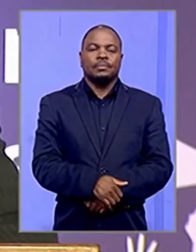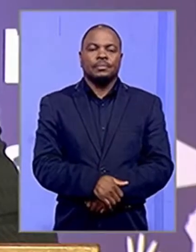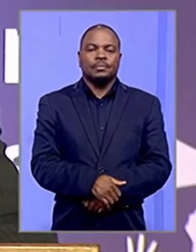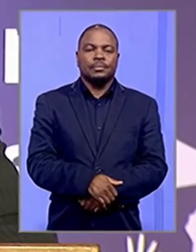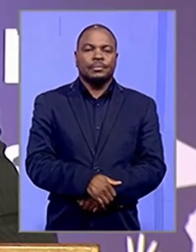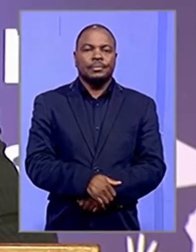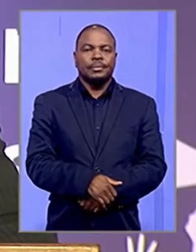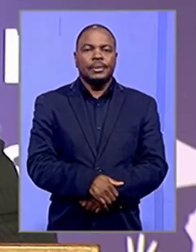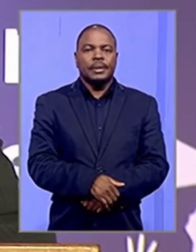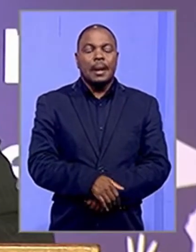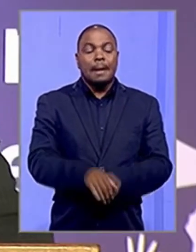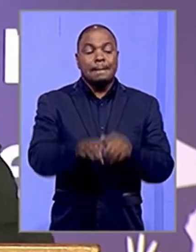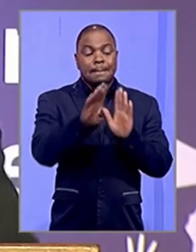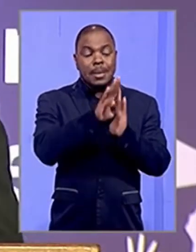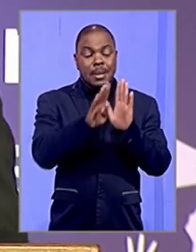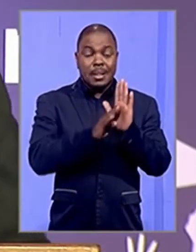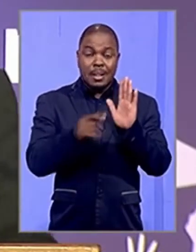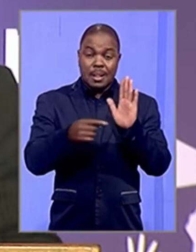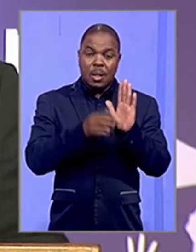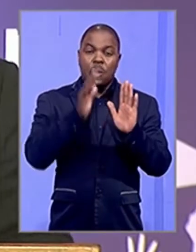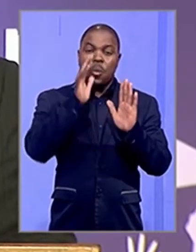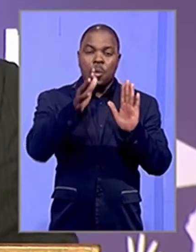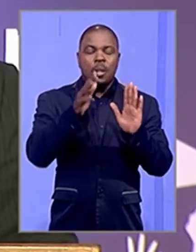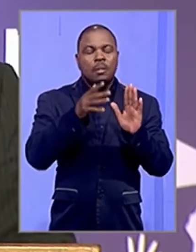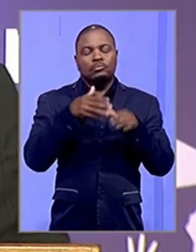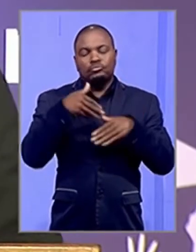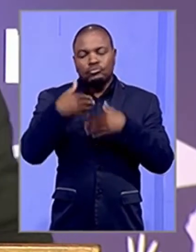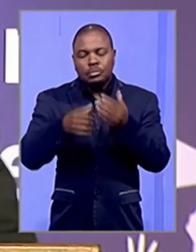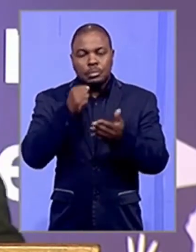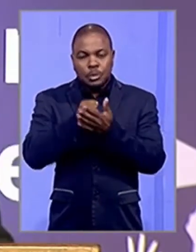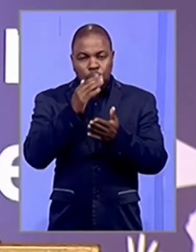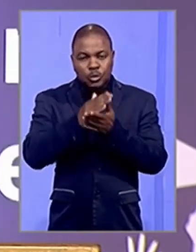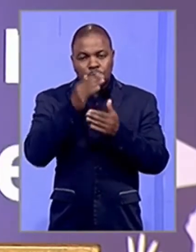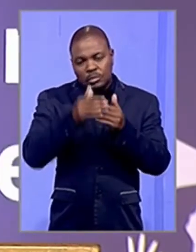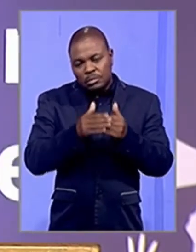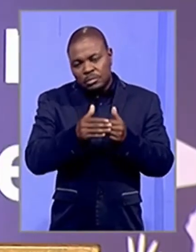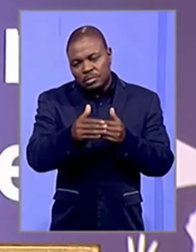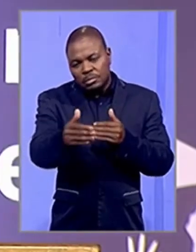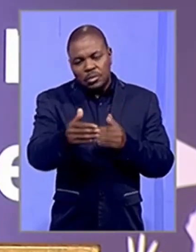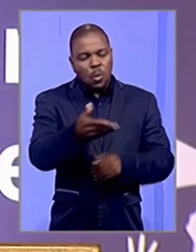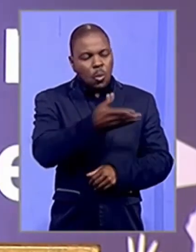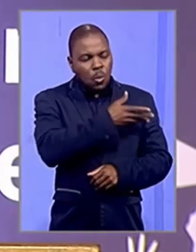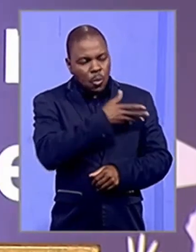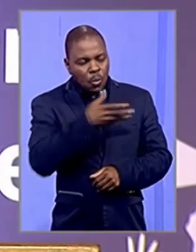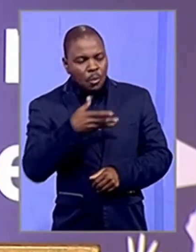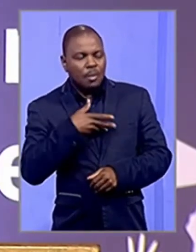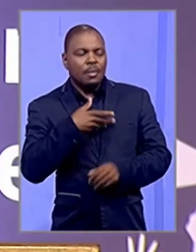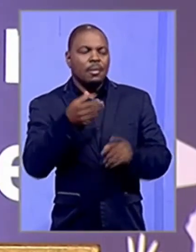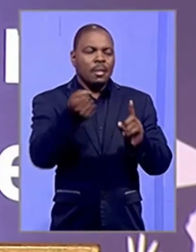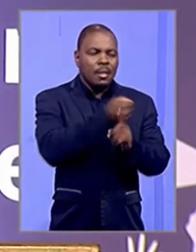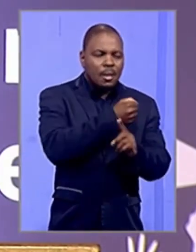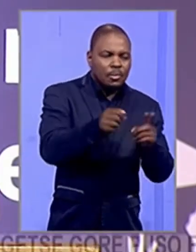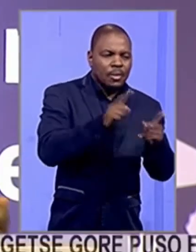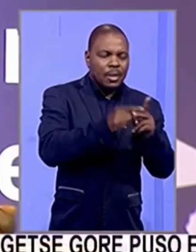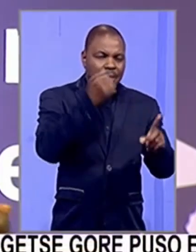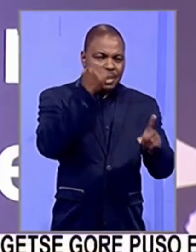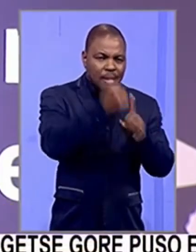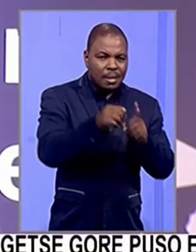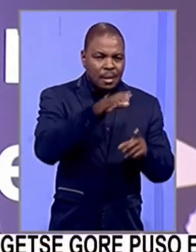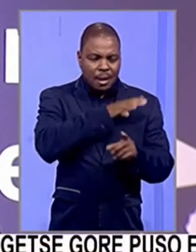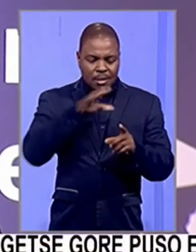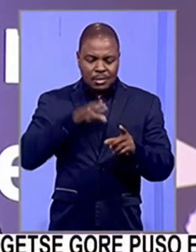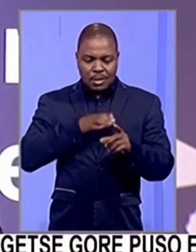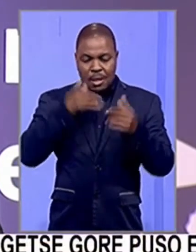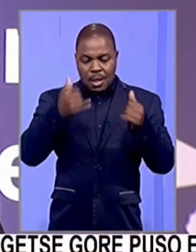The bill that will pave the way for the establishment of the Gender-Based Violence Femicide Council is currently